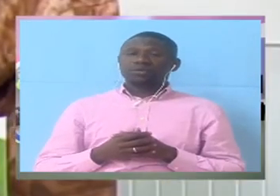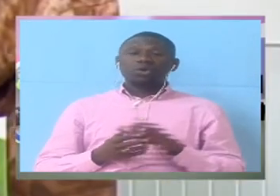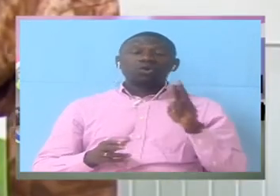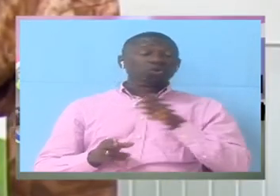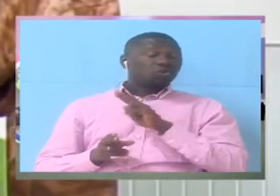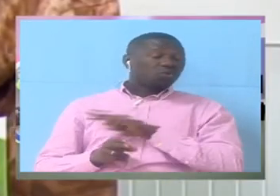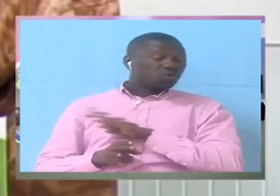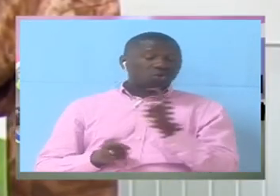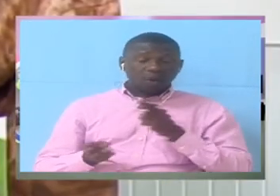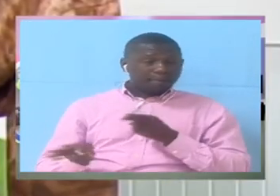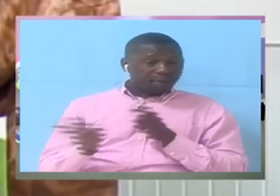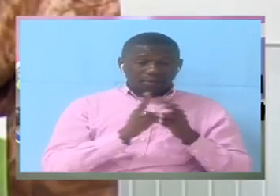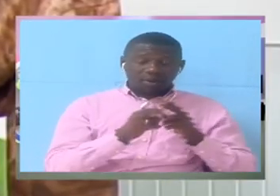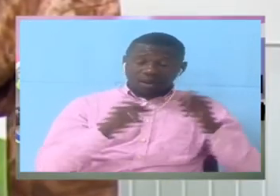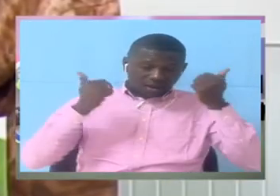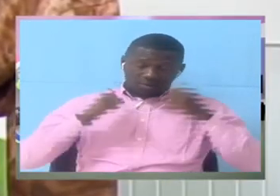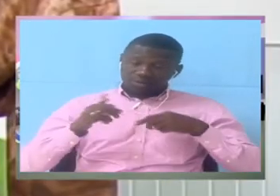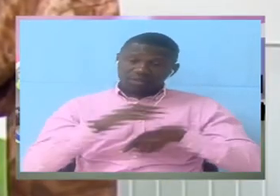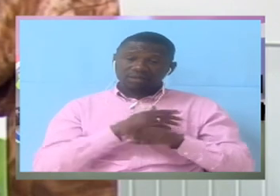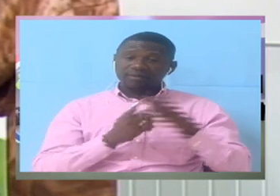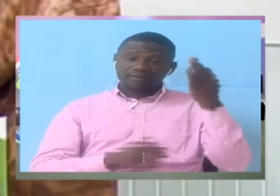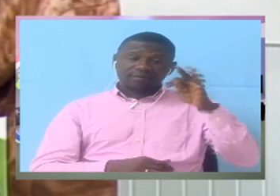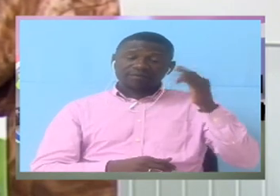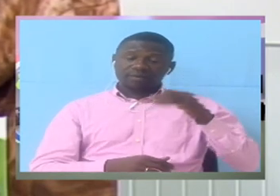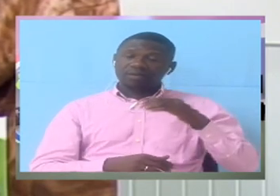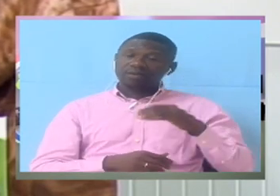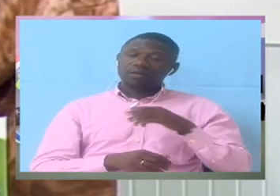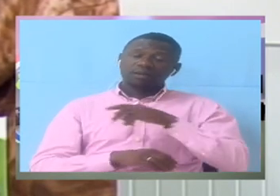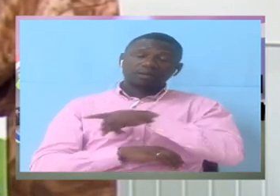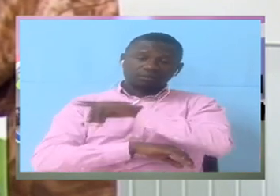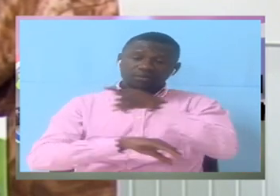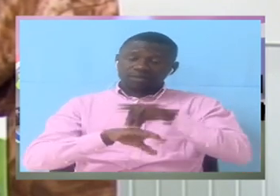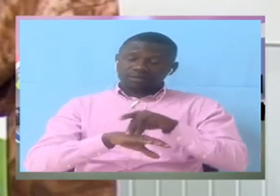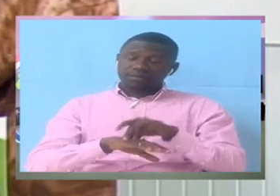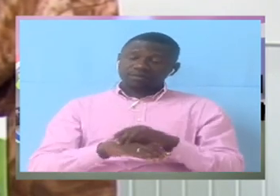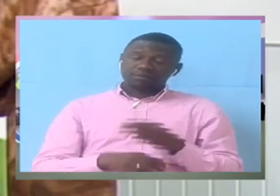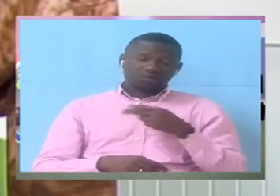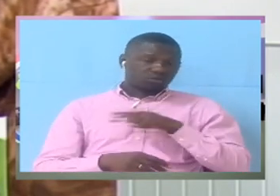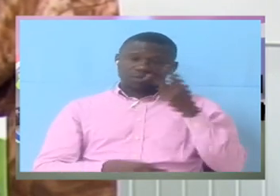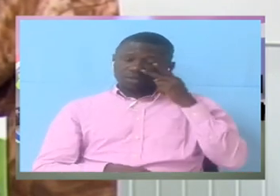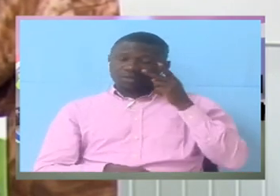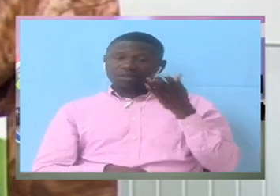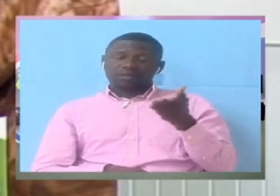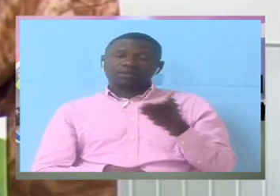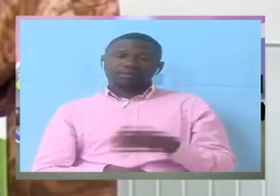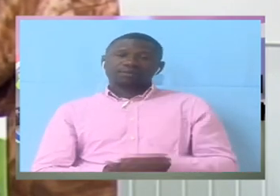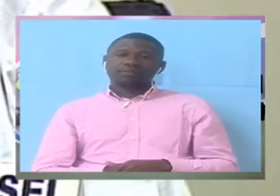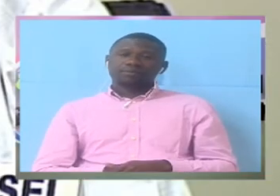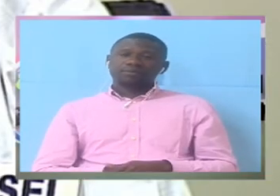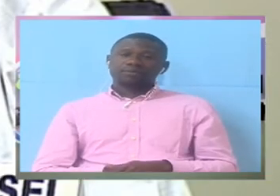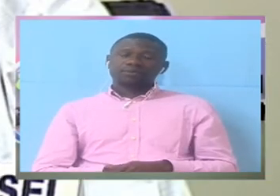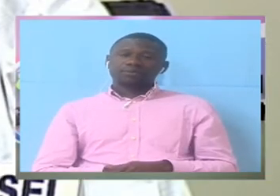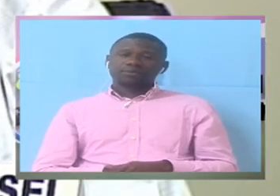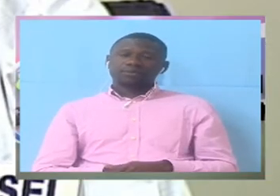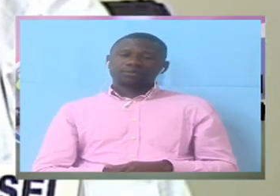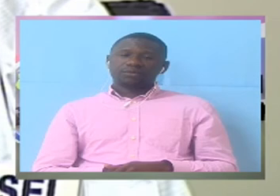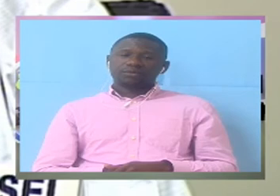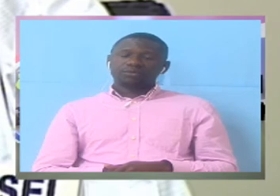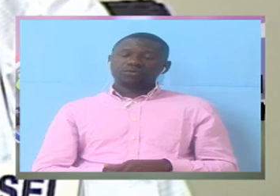No gun was fired at the Farafeni camp. I didn't see it there. So they all